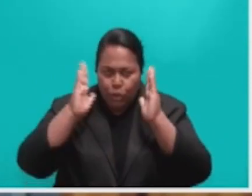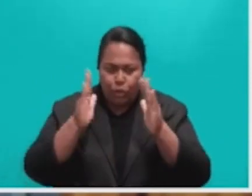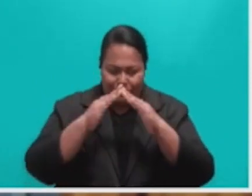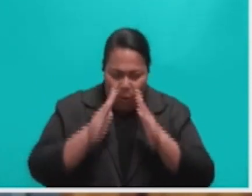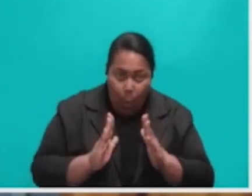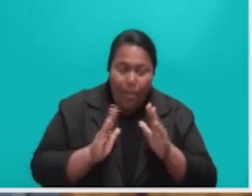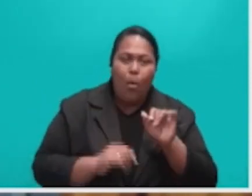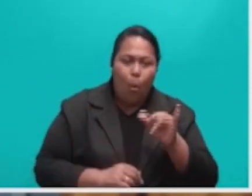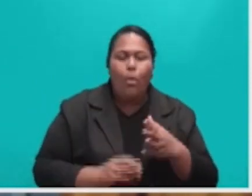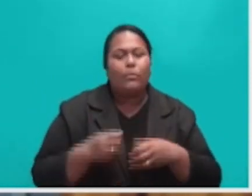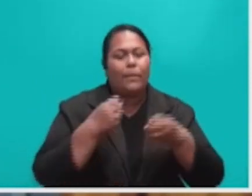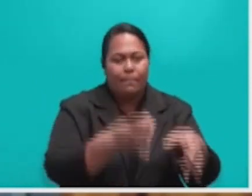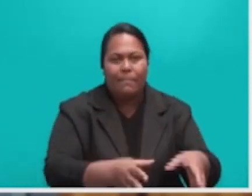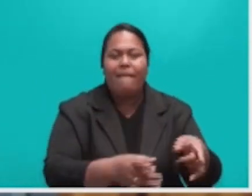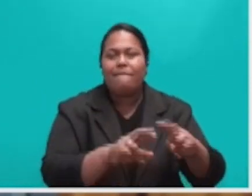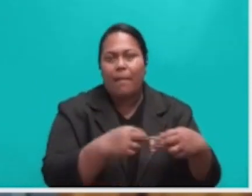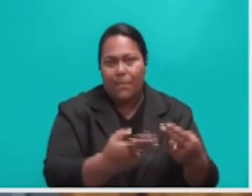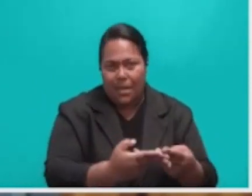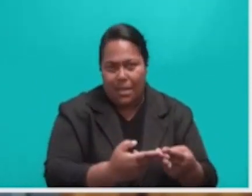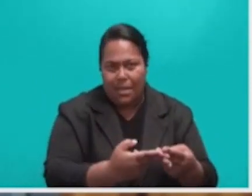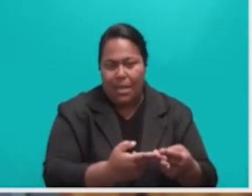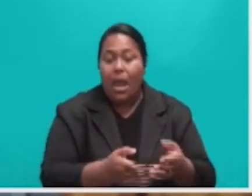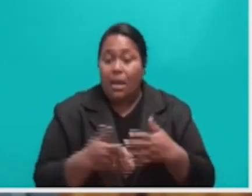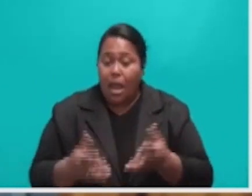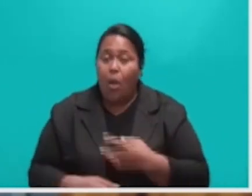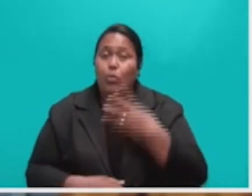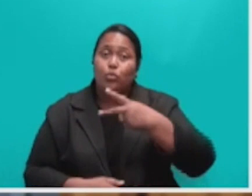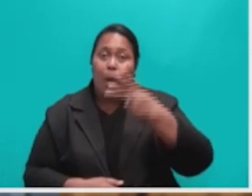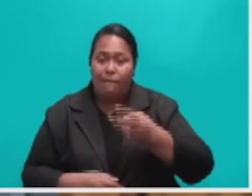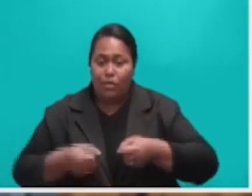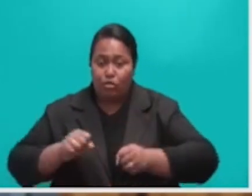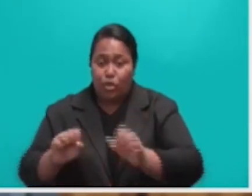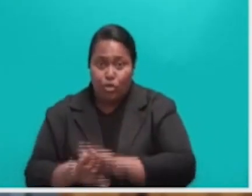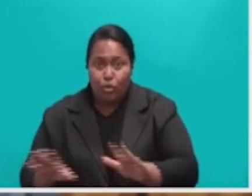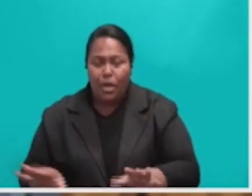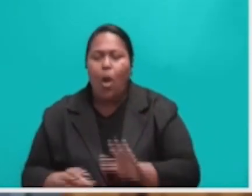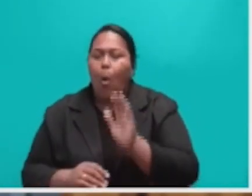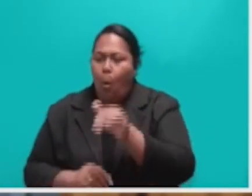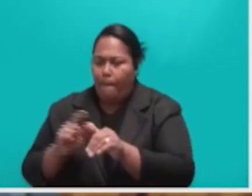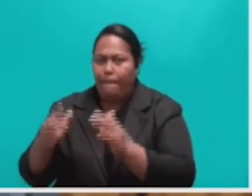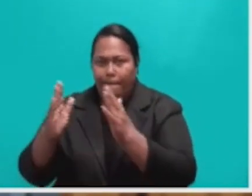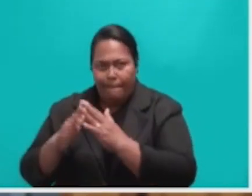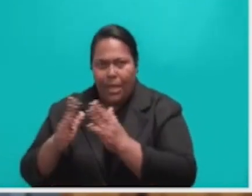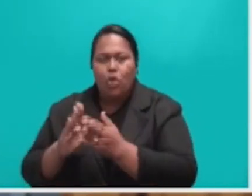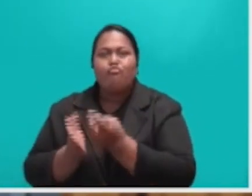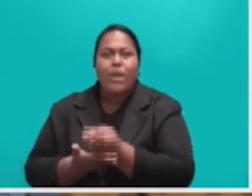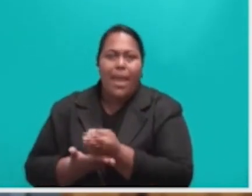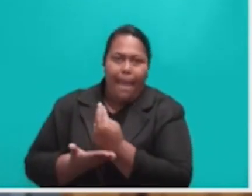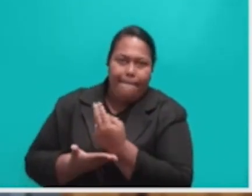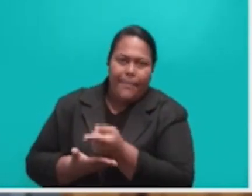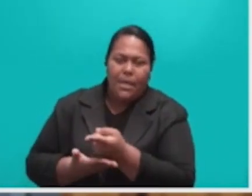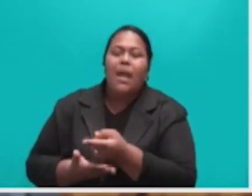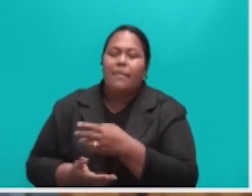family. Right now, 12 street kids are in a home undergoing rehab, and we'll be joining Ministry of Youth Seeds of